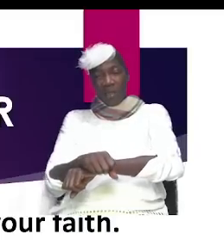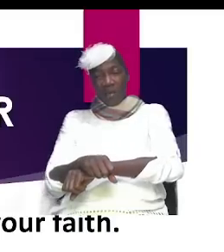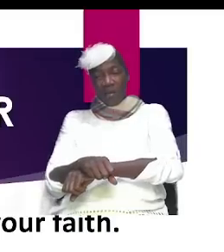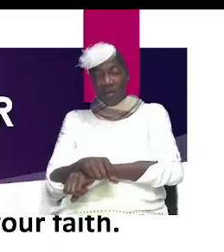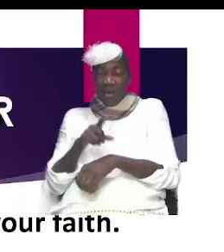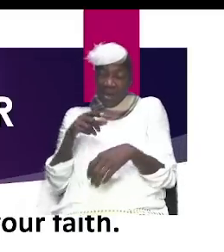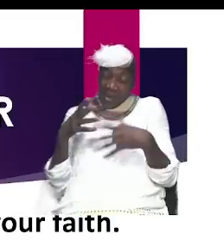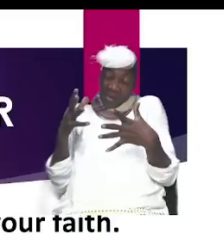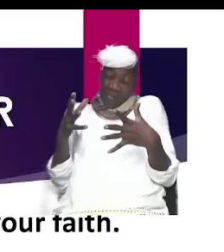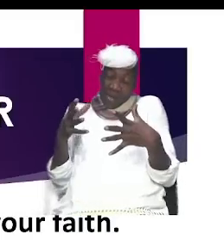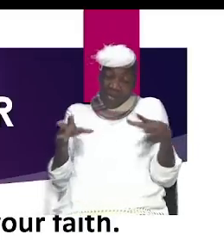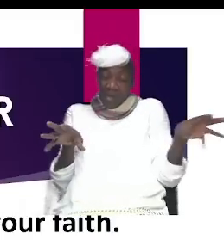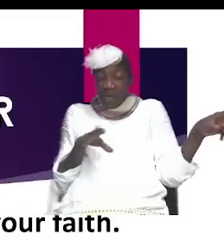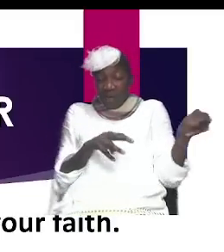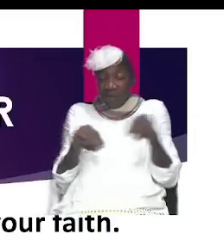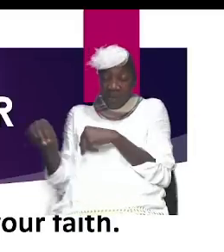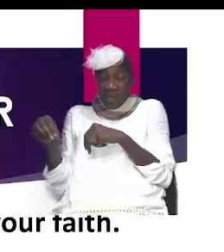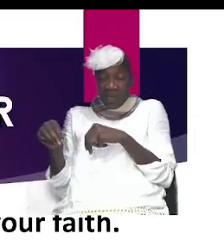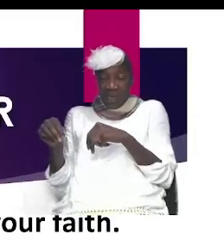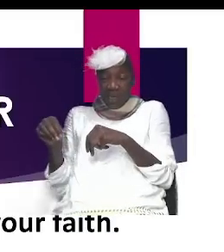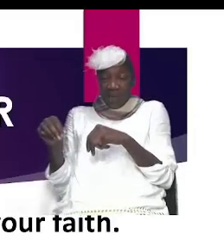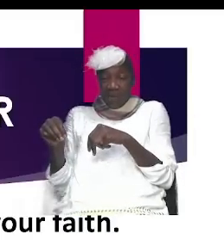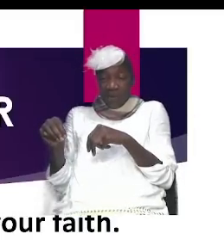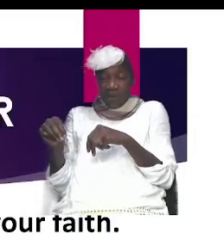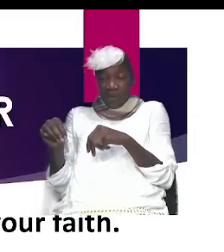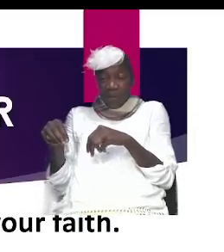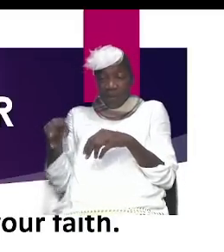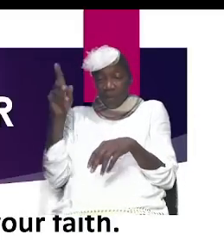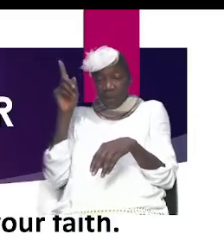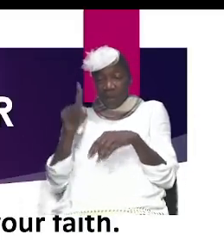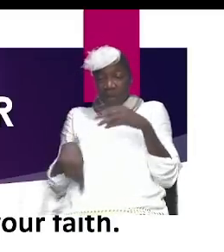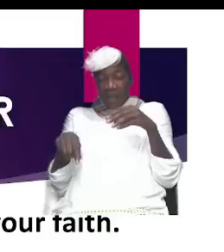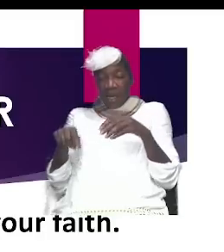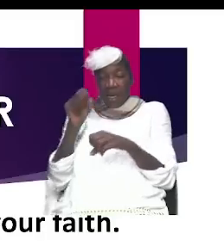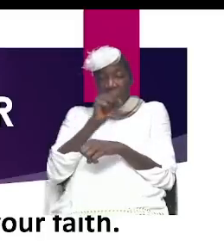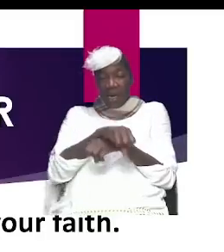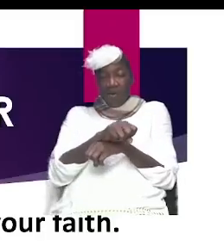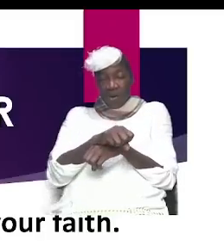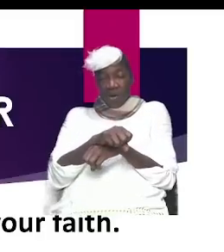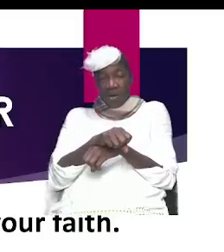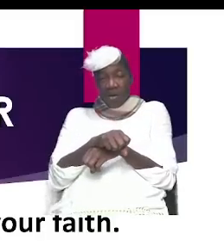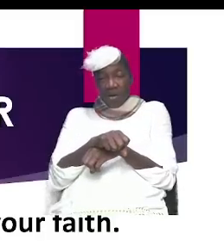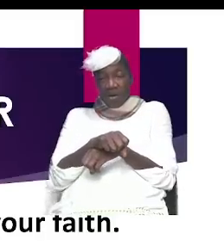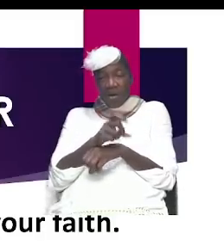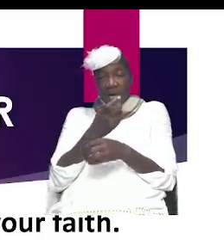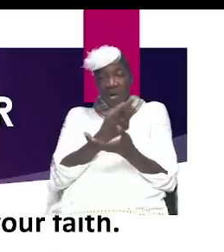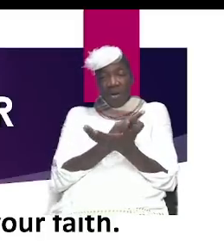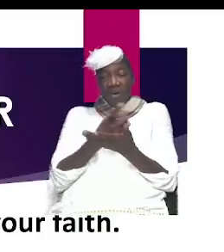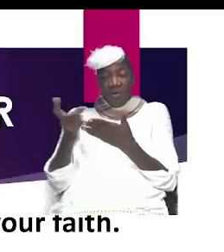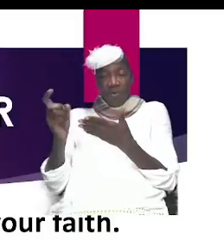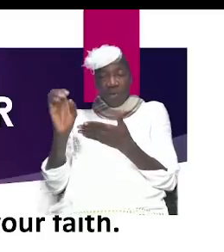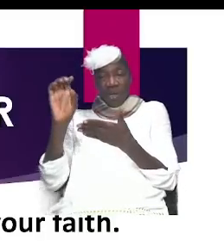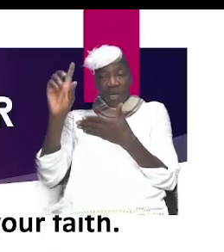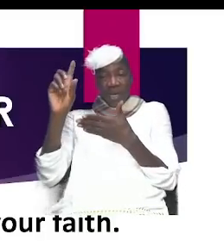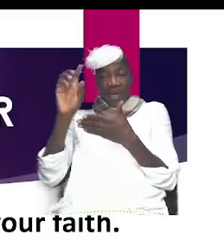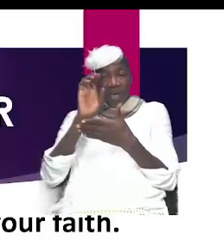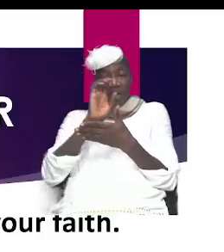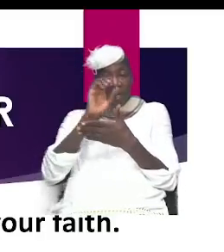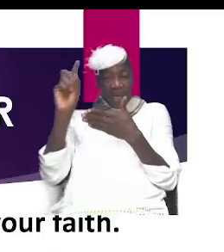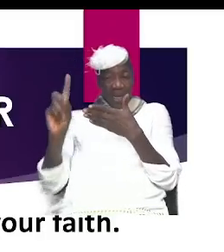And you have people who are fired when they find out that they can't work on weekends. Or that you have people who don't get a